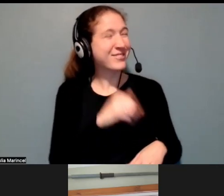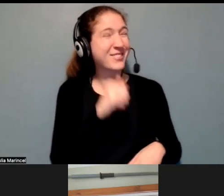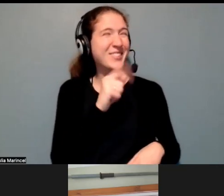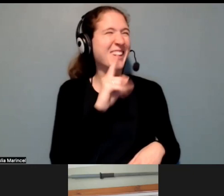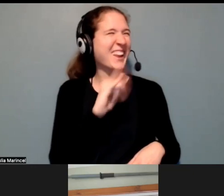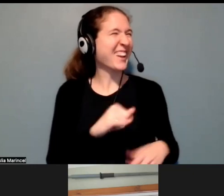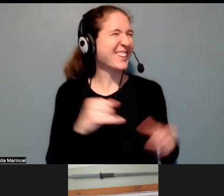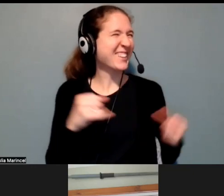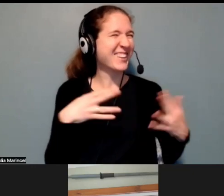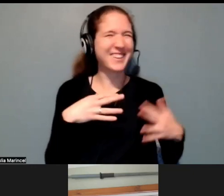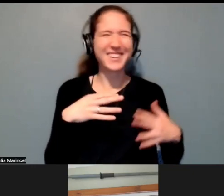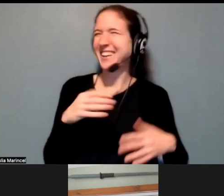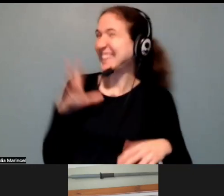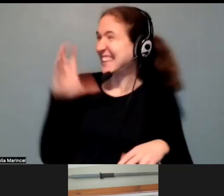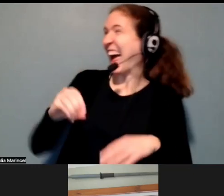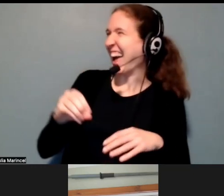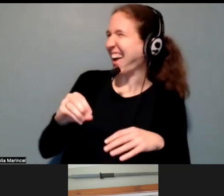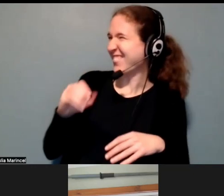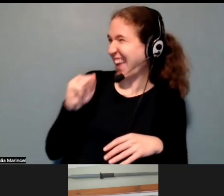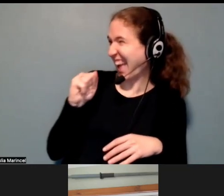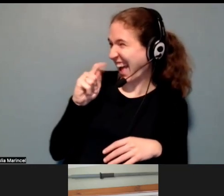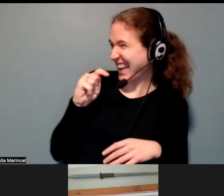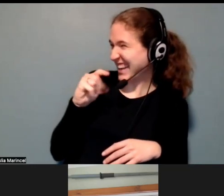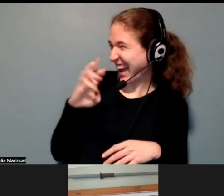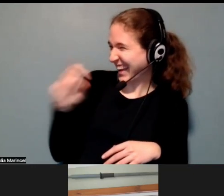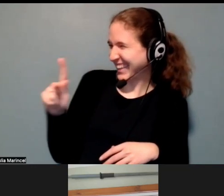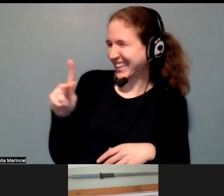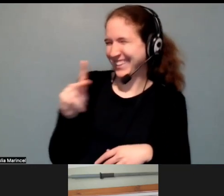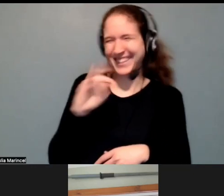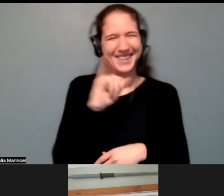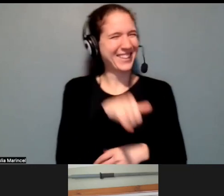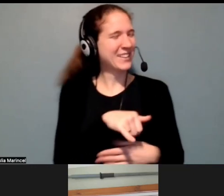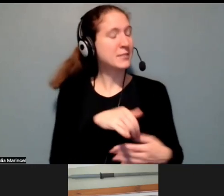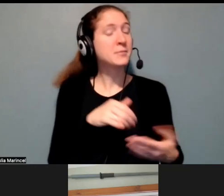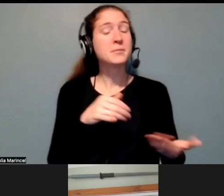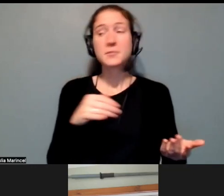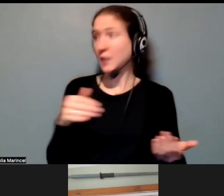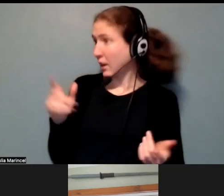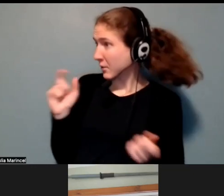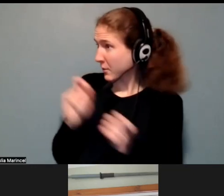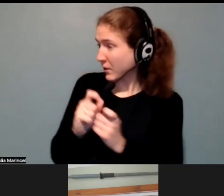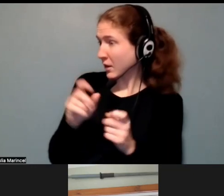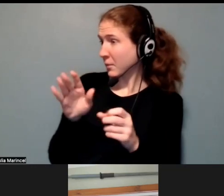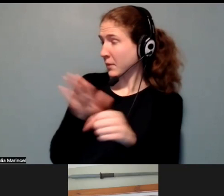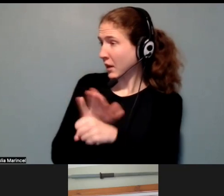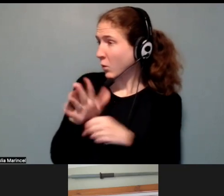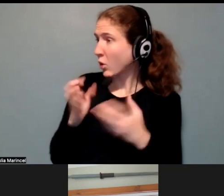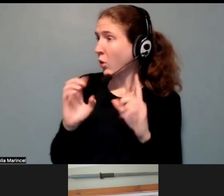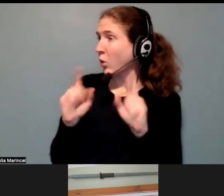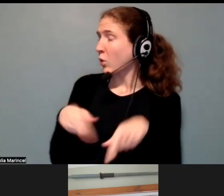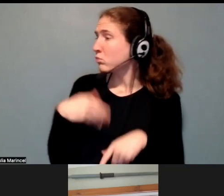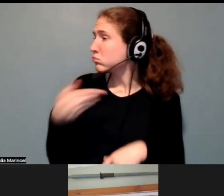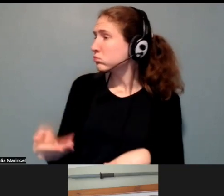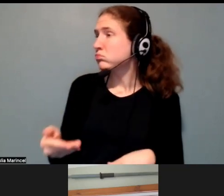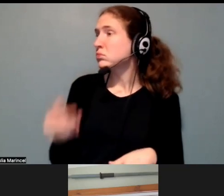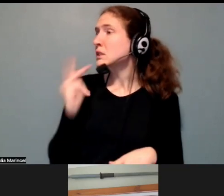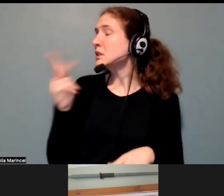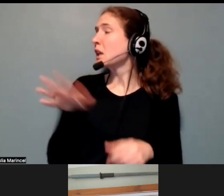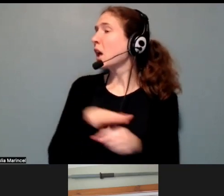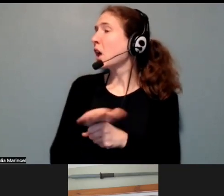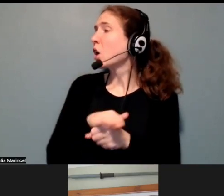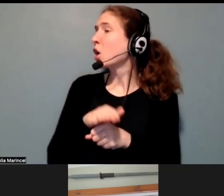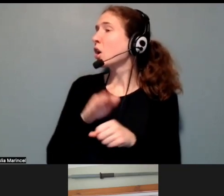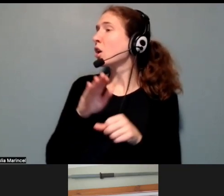attacks. Yeah. Is there a place you would like to go next to see the turtles of, you know, whatever region that might